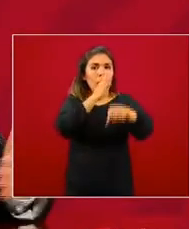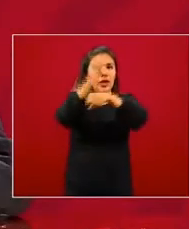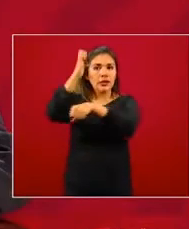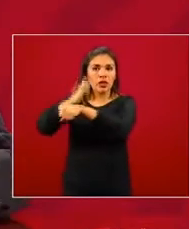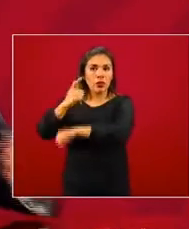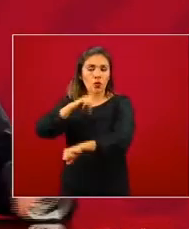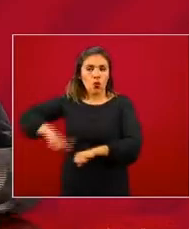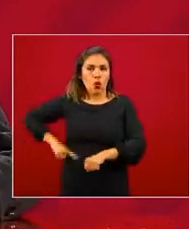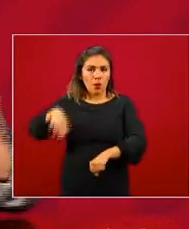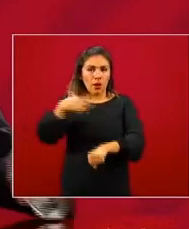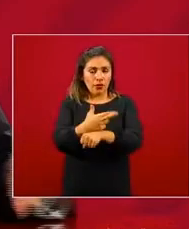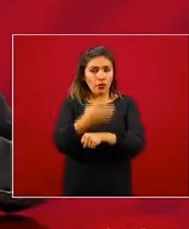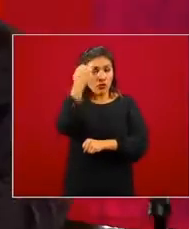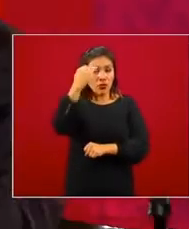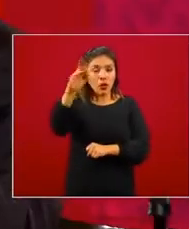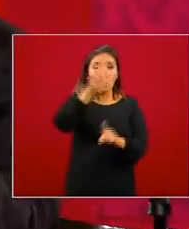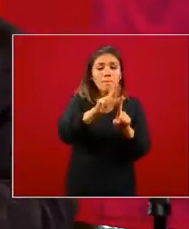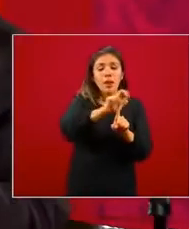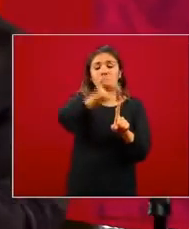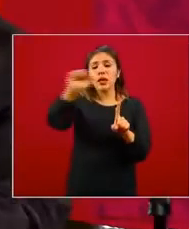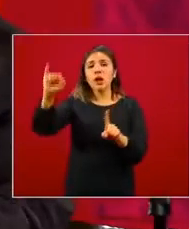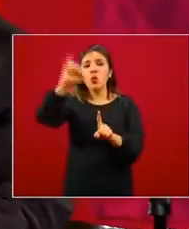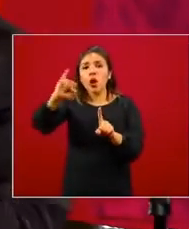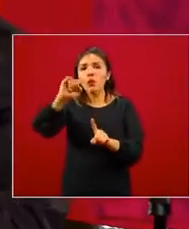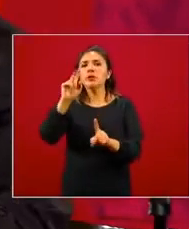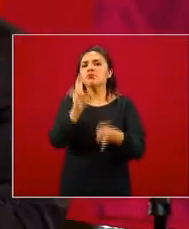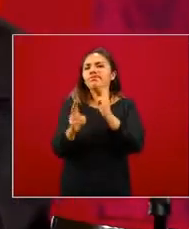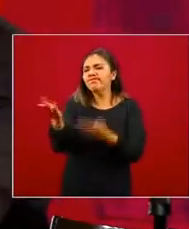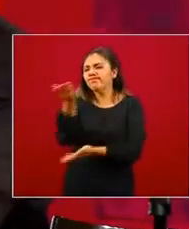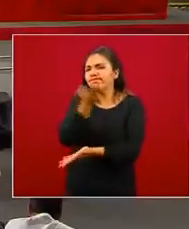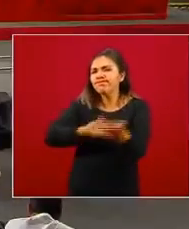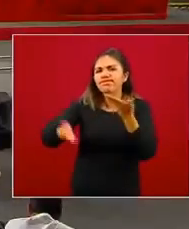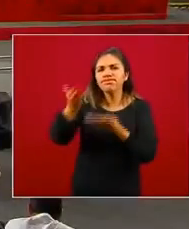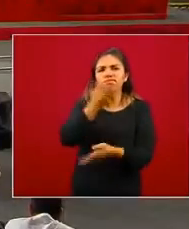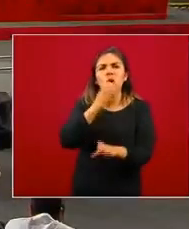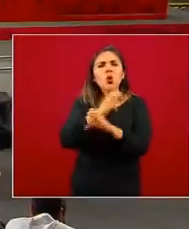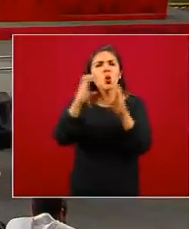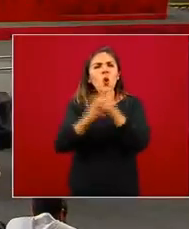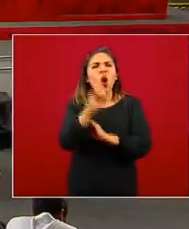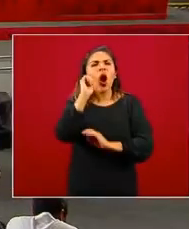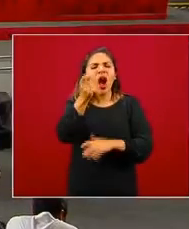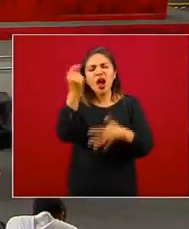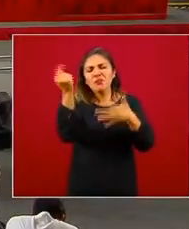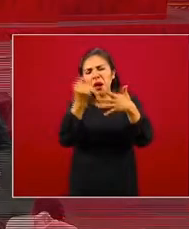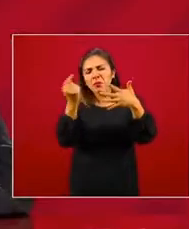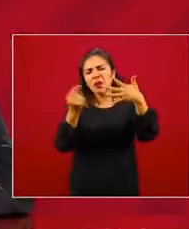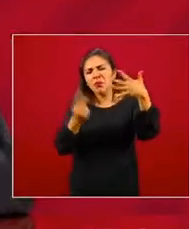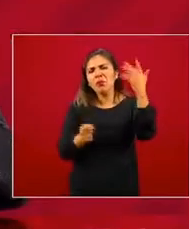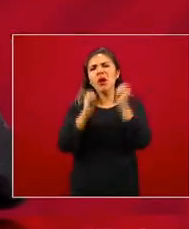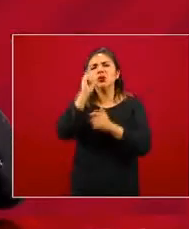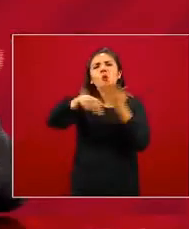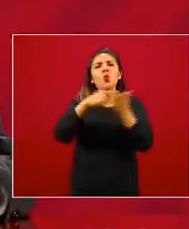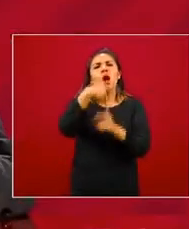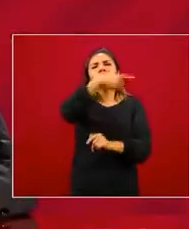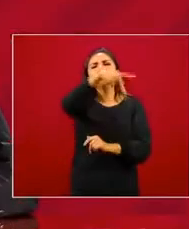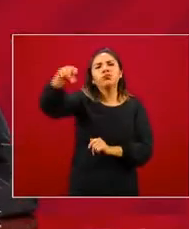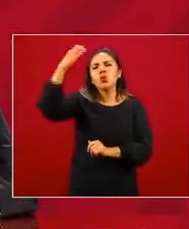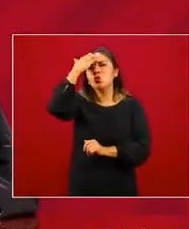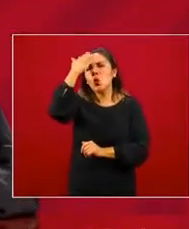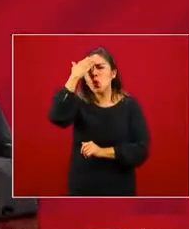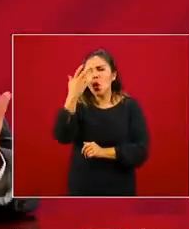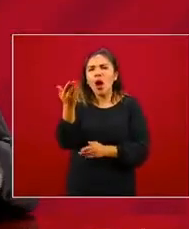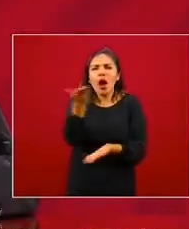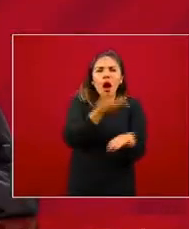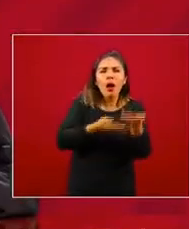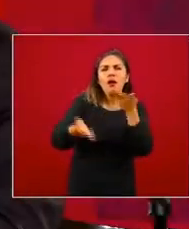on the stoplight for each state in each week. We're also going to talk to you about this from Tuesday to Thursday so that